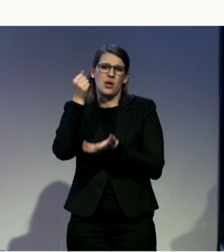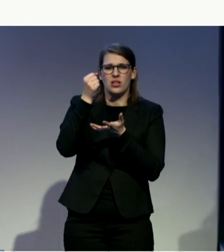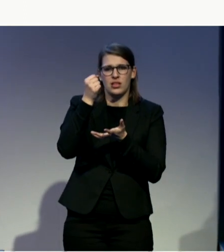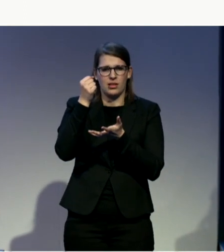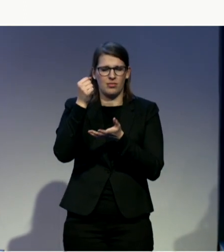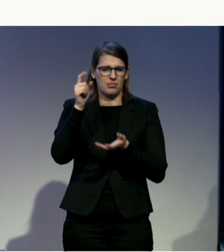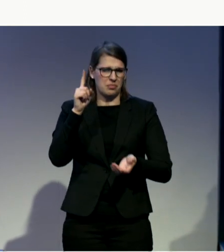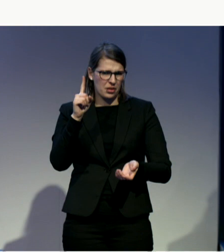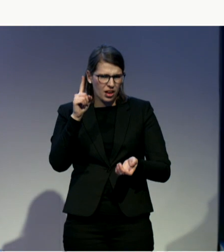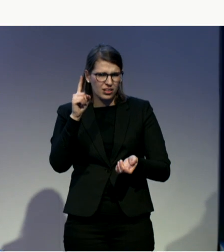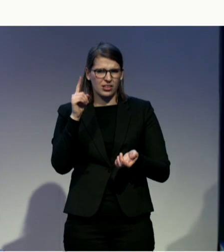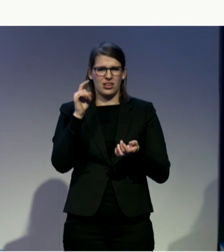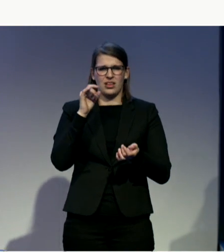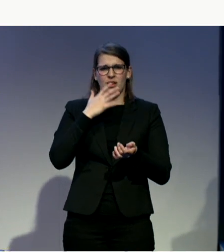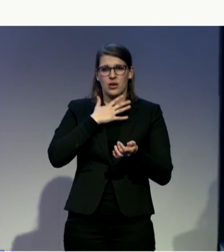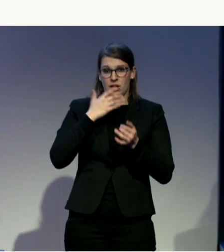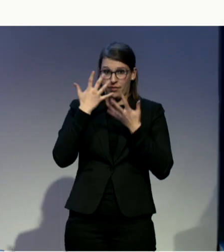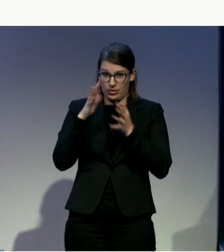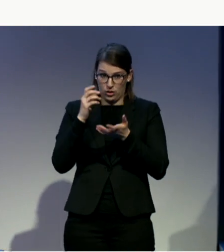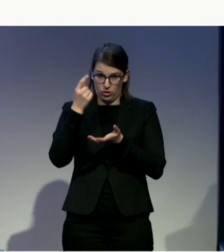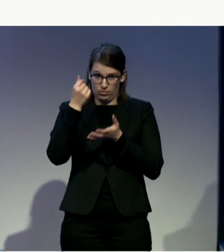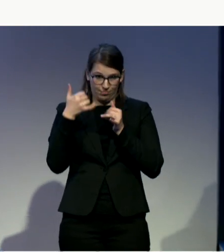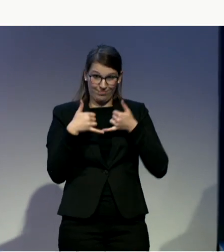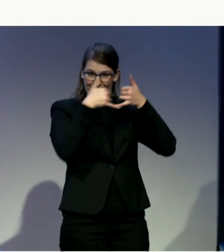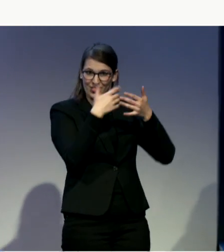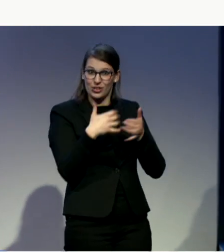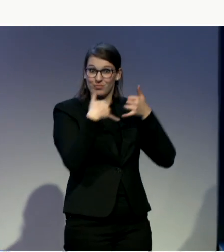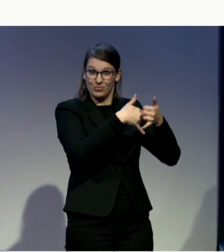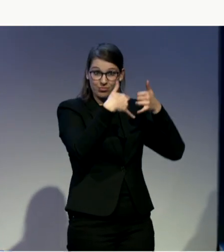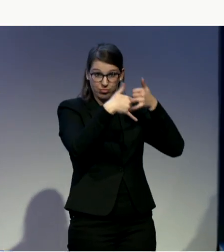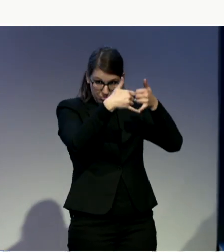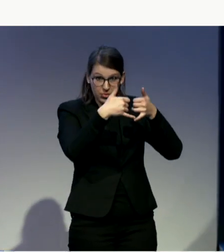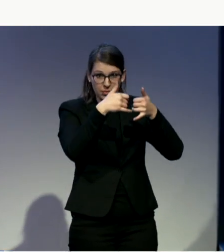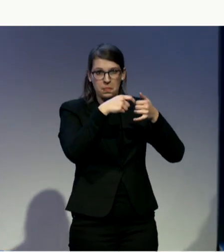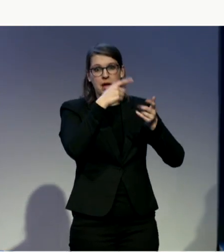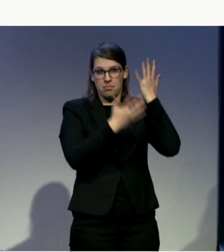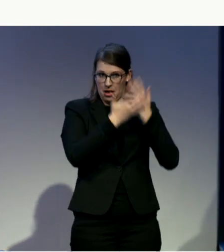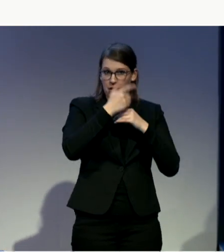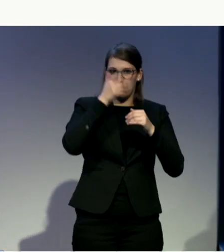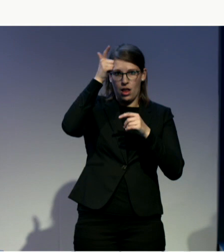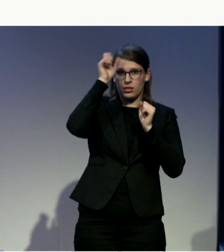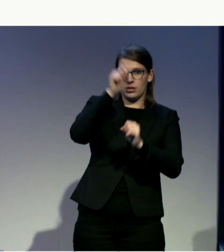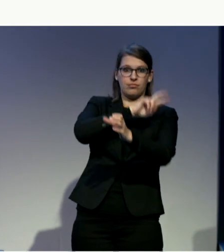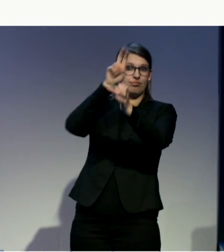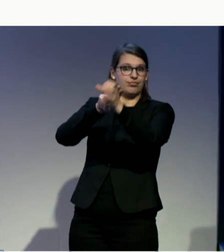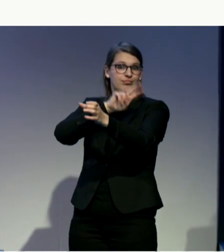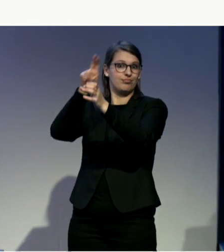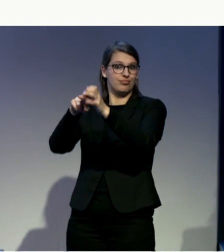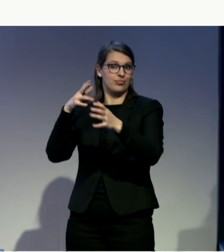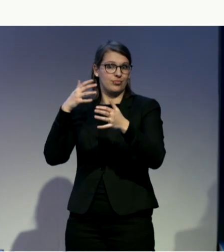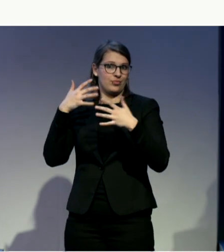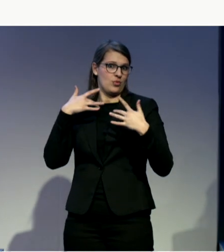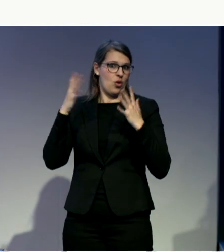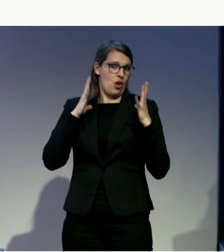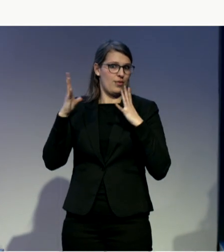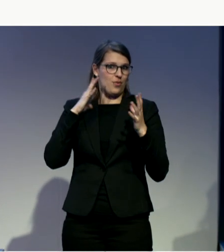next film. If they're not included, they will never be able to help sell a film. We are seeing a lot more of this, I like